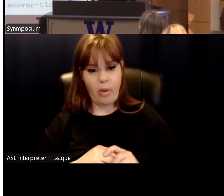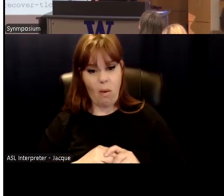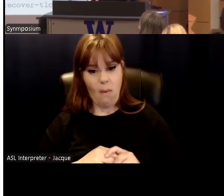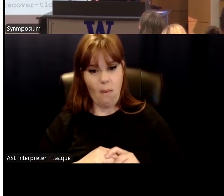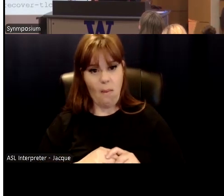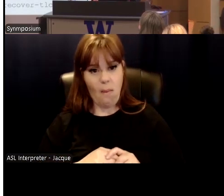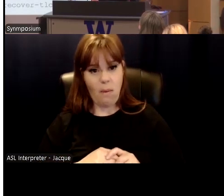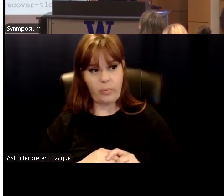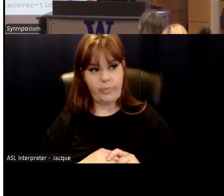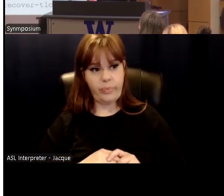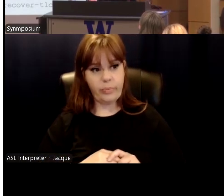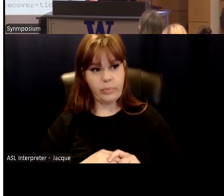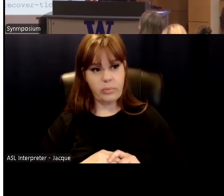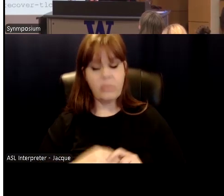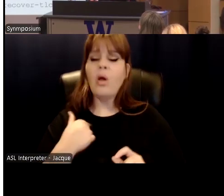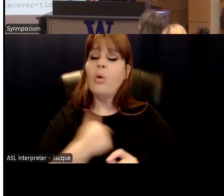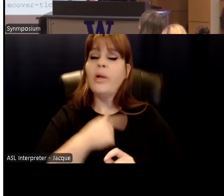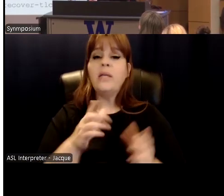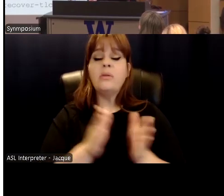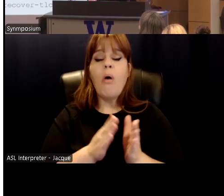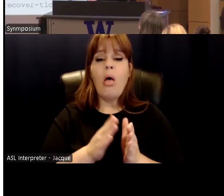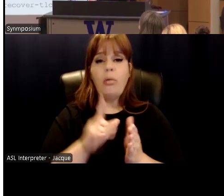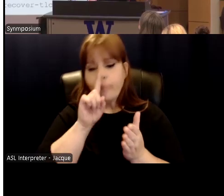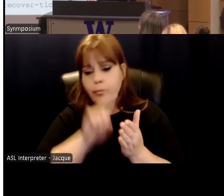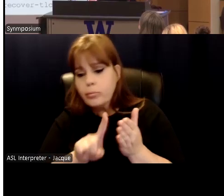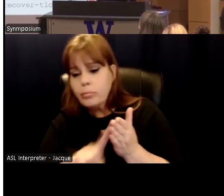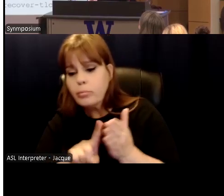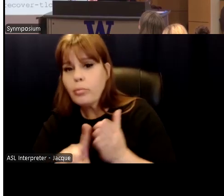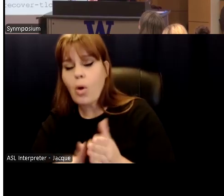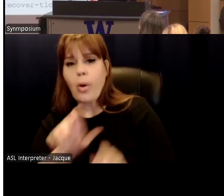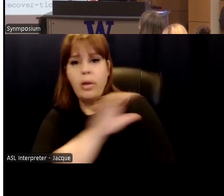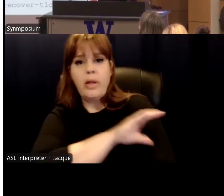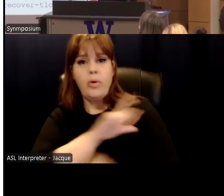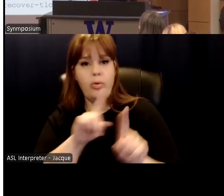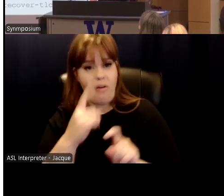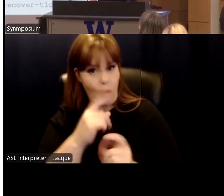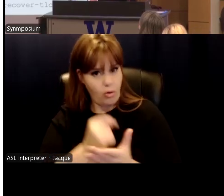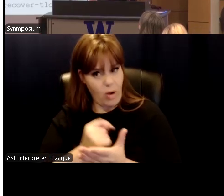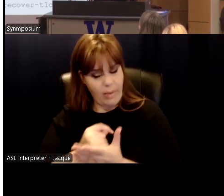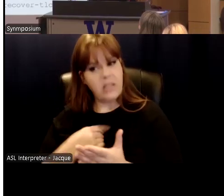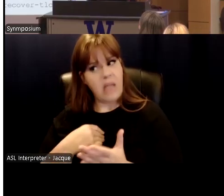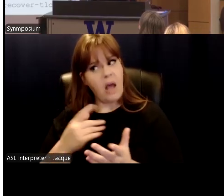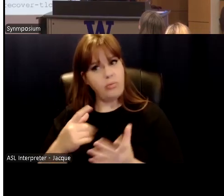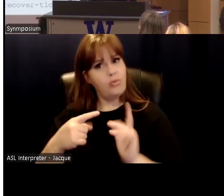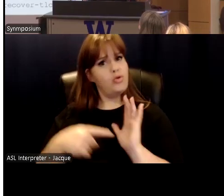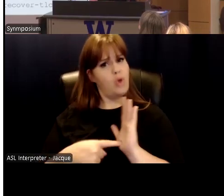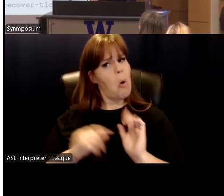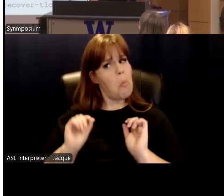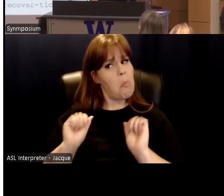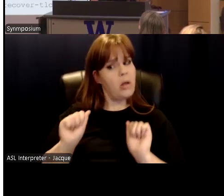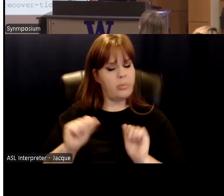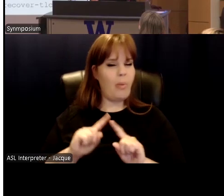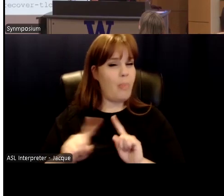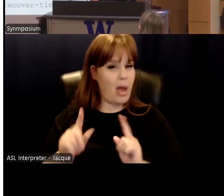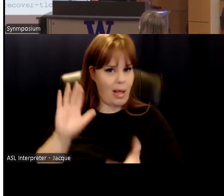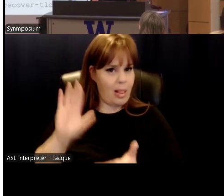We need small exploratory clinical trials for treatments that have promise but less data, and then large clinical trials for